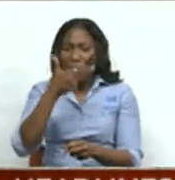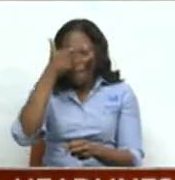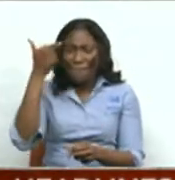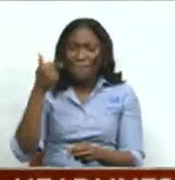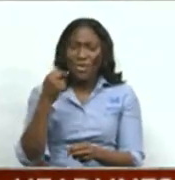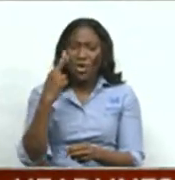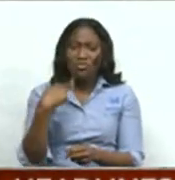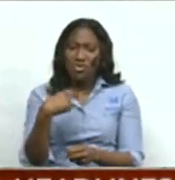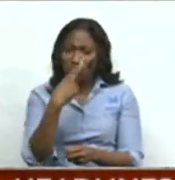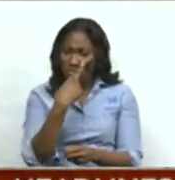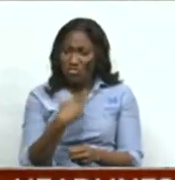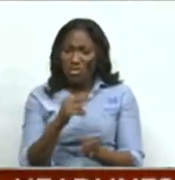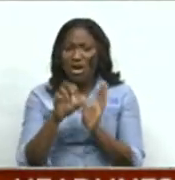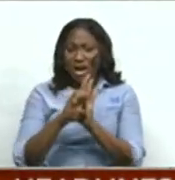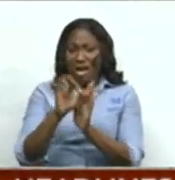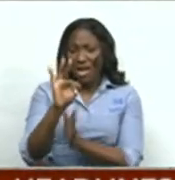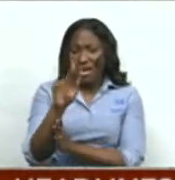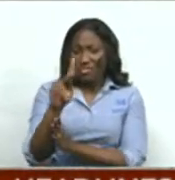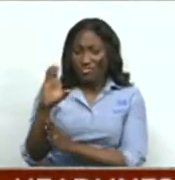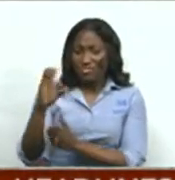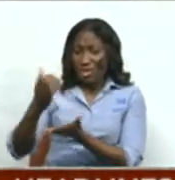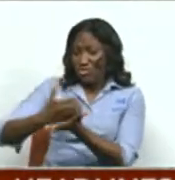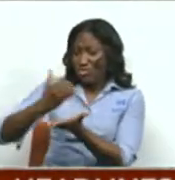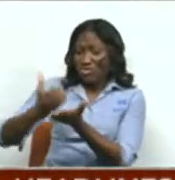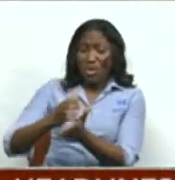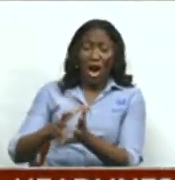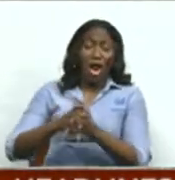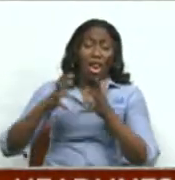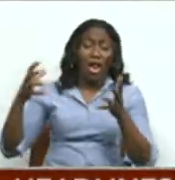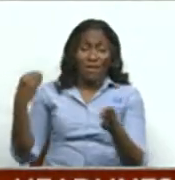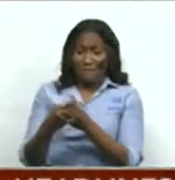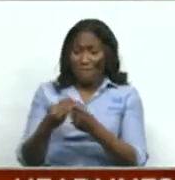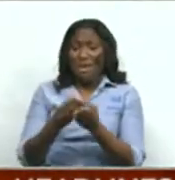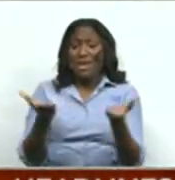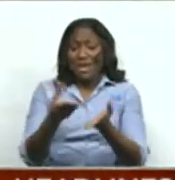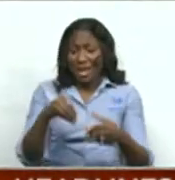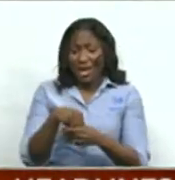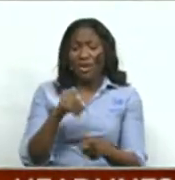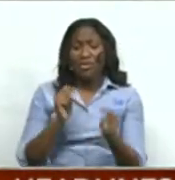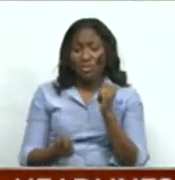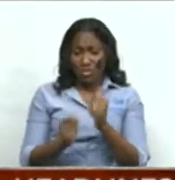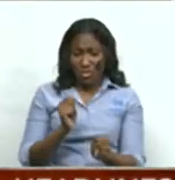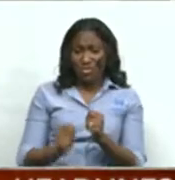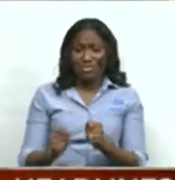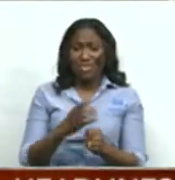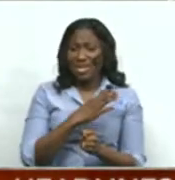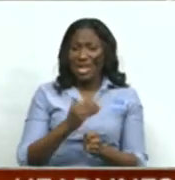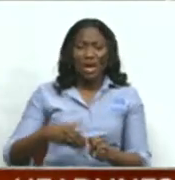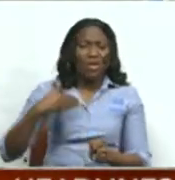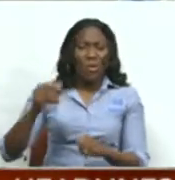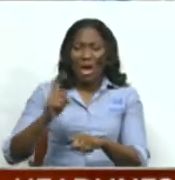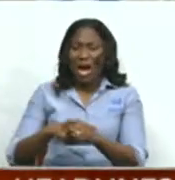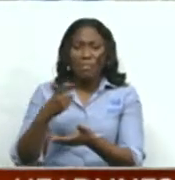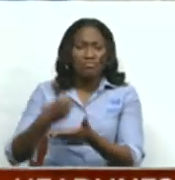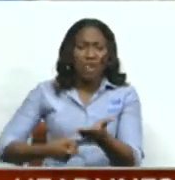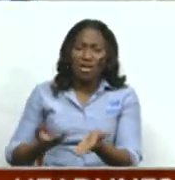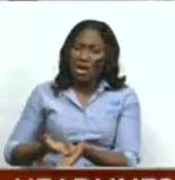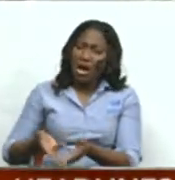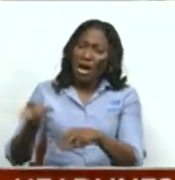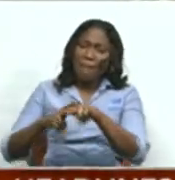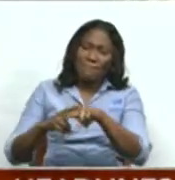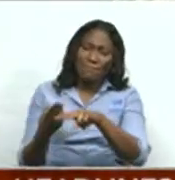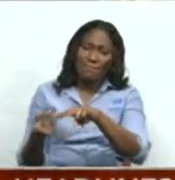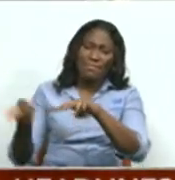these make a lot of money here in our country. They do. Right? And they always raise their prices. Right?